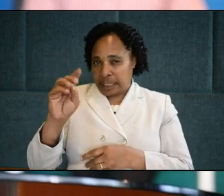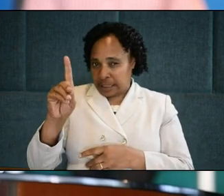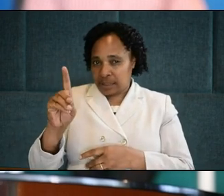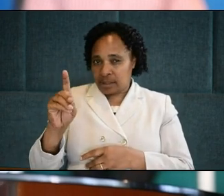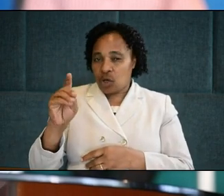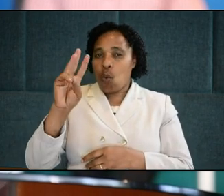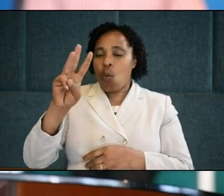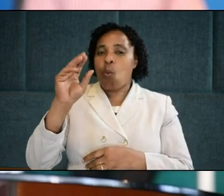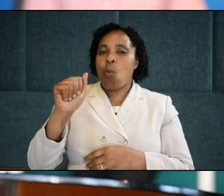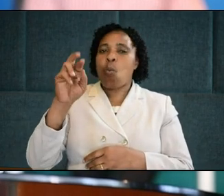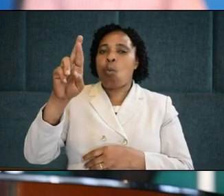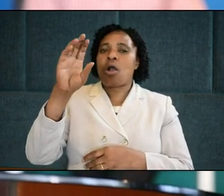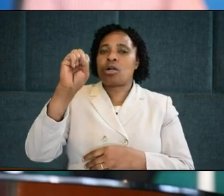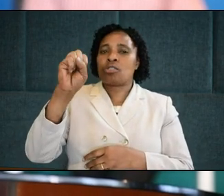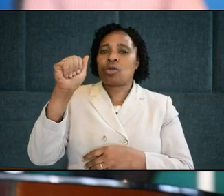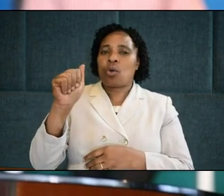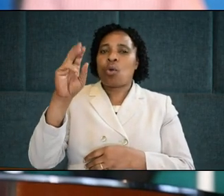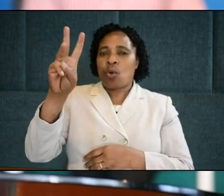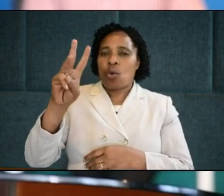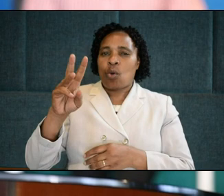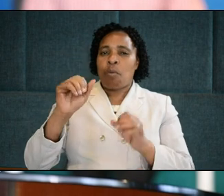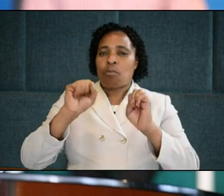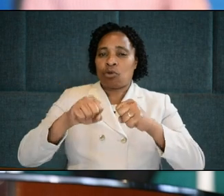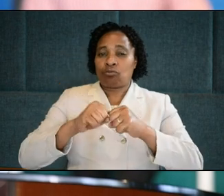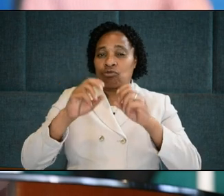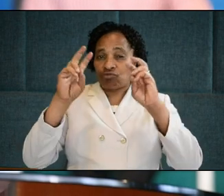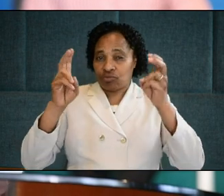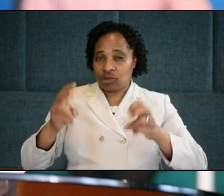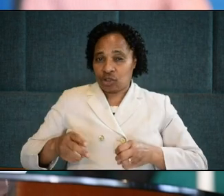titled Roses and Angels.